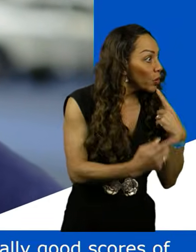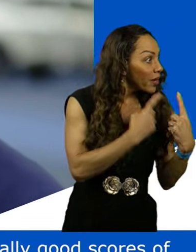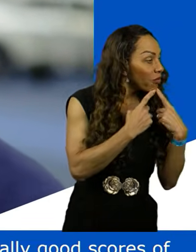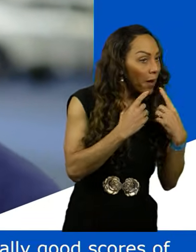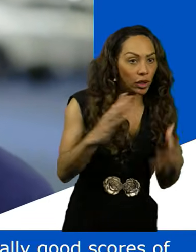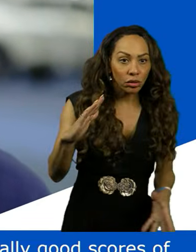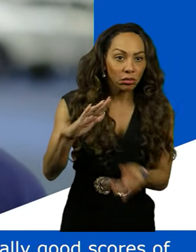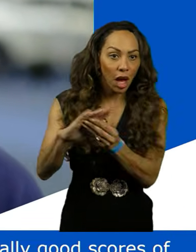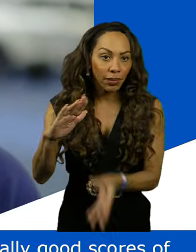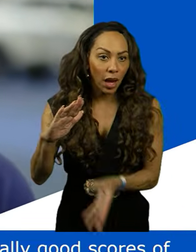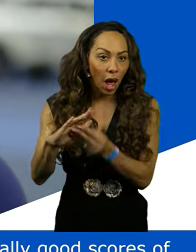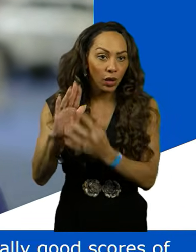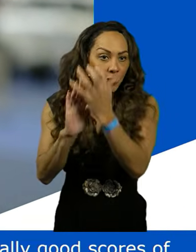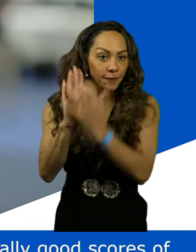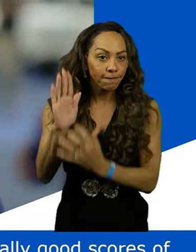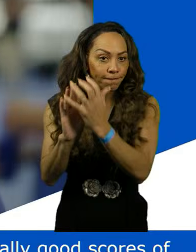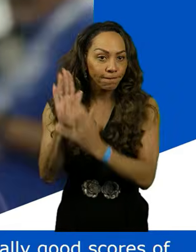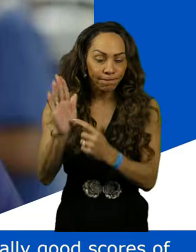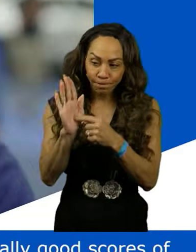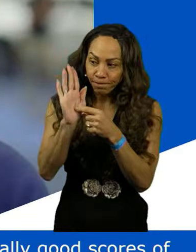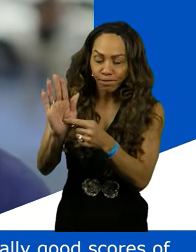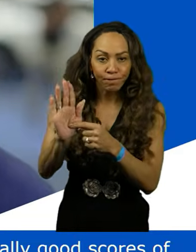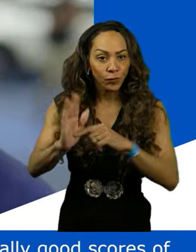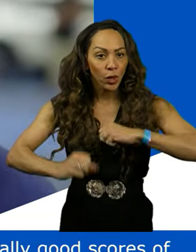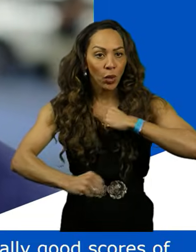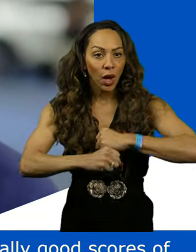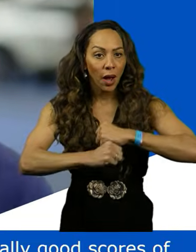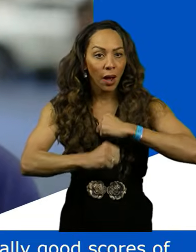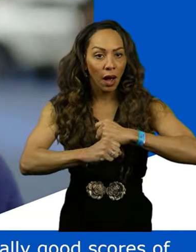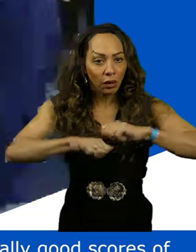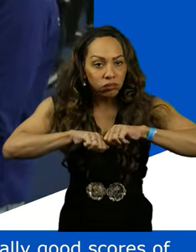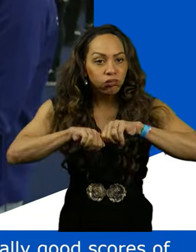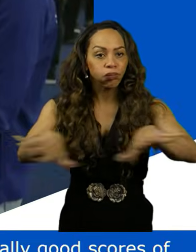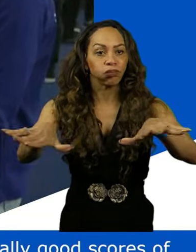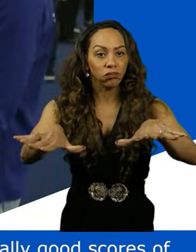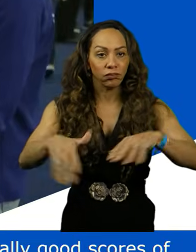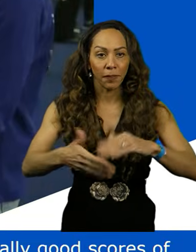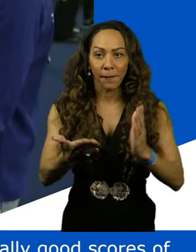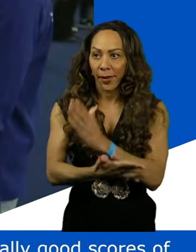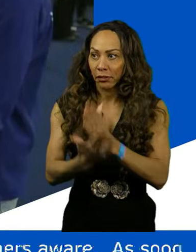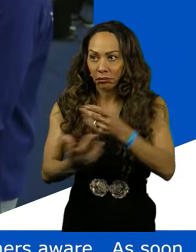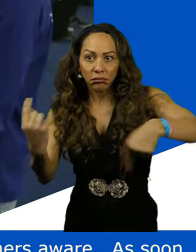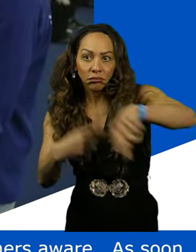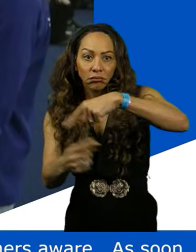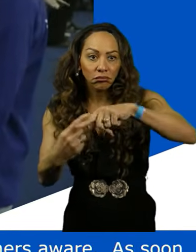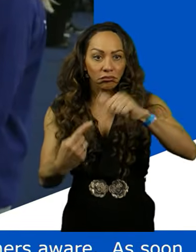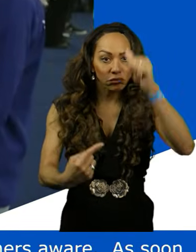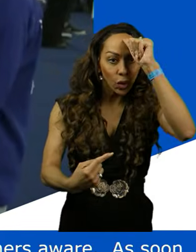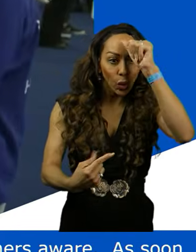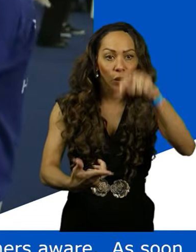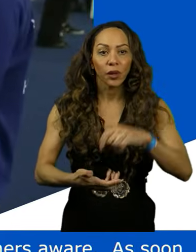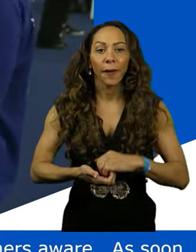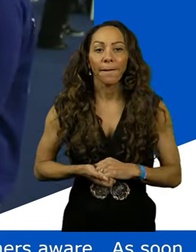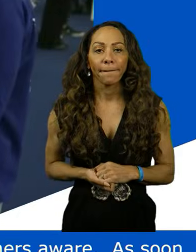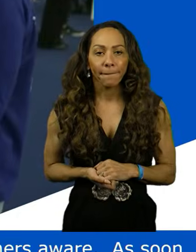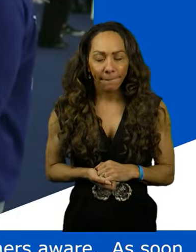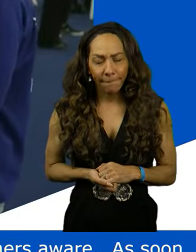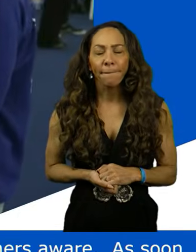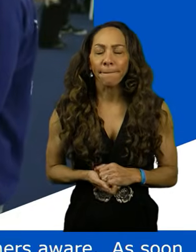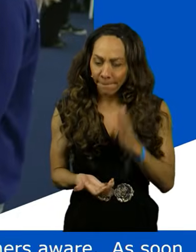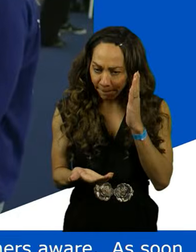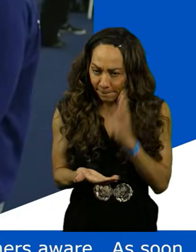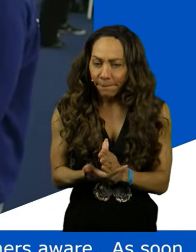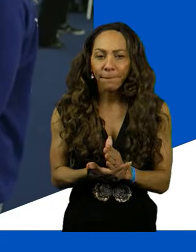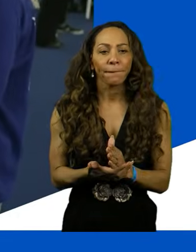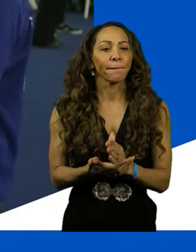aware as soon as possible. As soon as we know, we want to let the customers know. Precisely. I think, just reach out. We can't emphasise that enough.